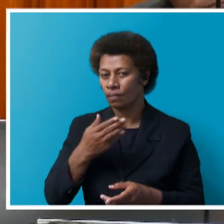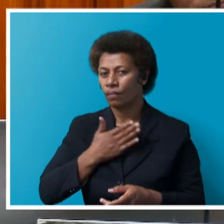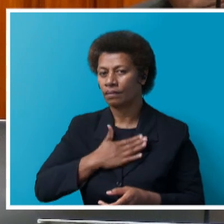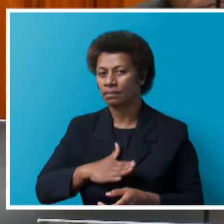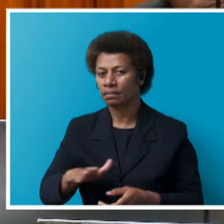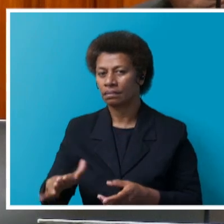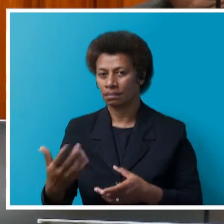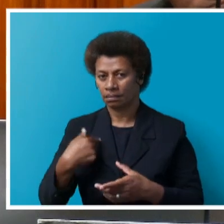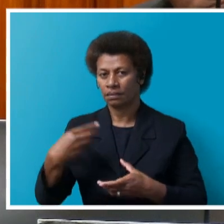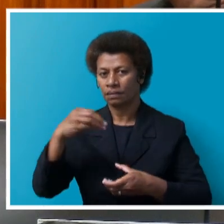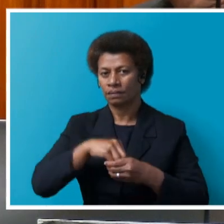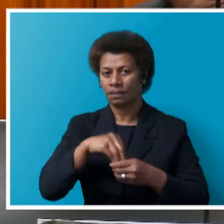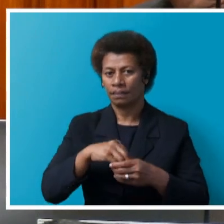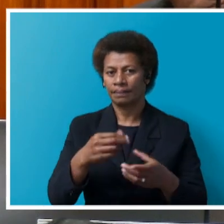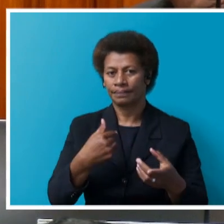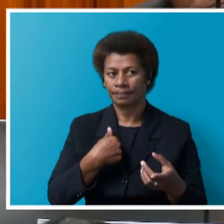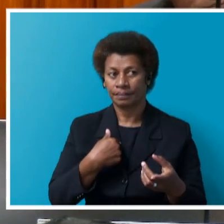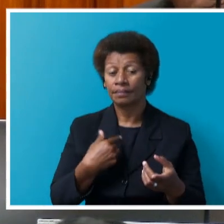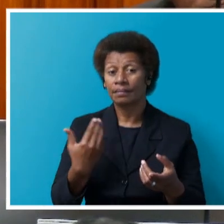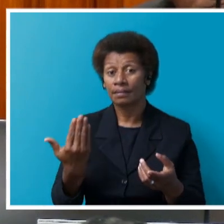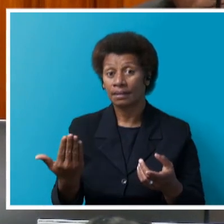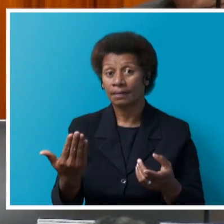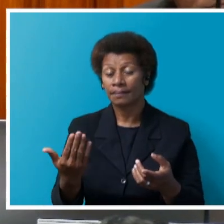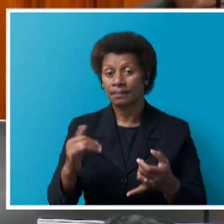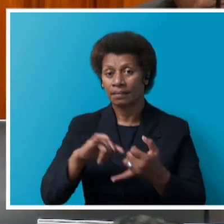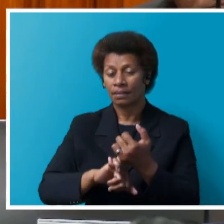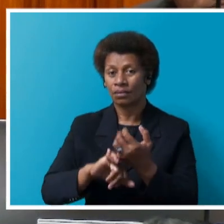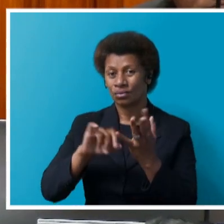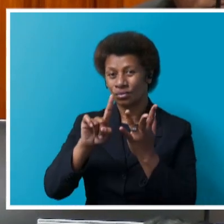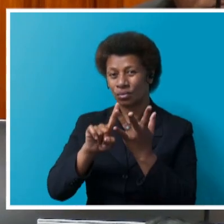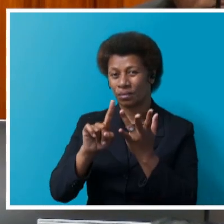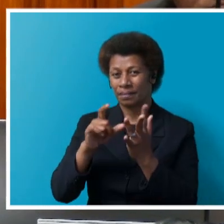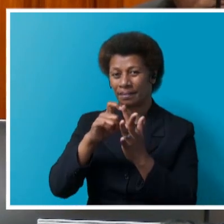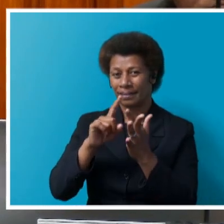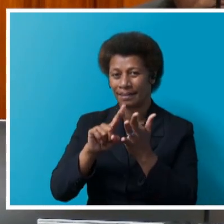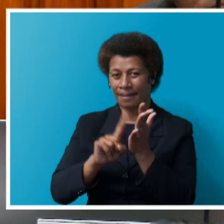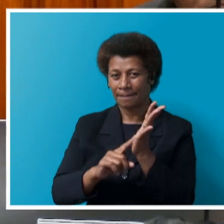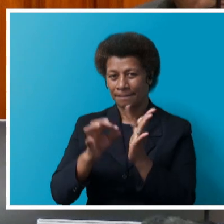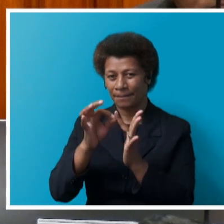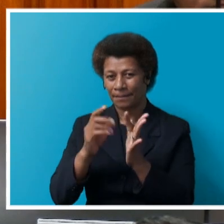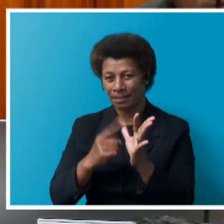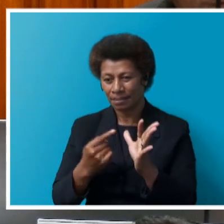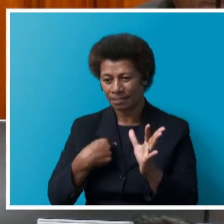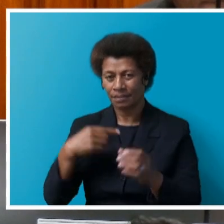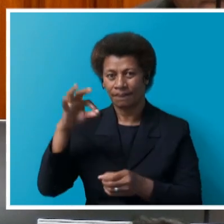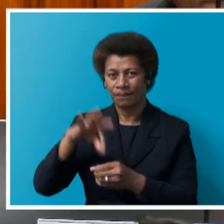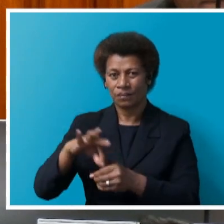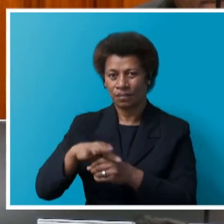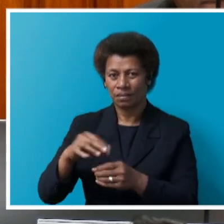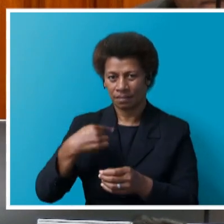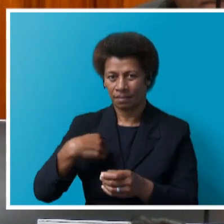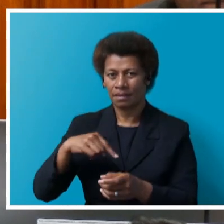2021, as the only opposition MP from the Sodalpa who voted for the Turangambala Timodata as president of Fiji, I stood